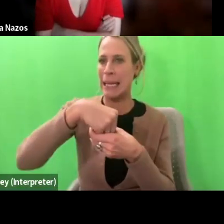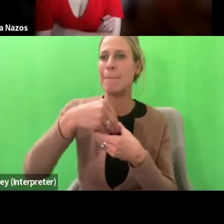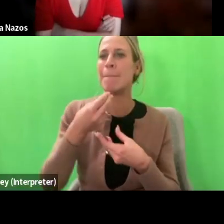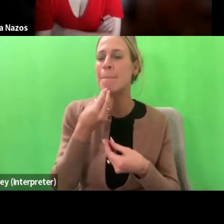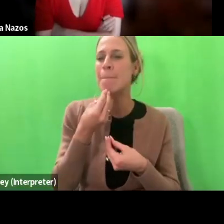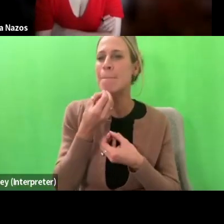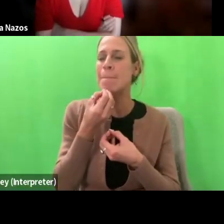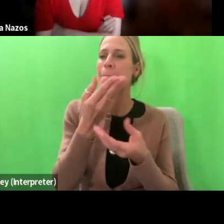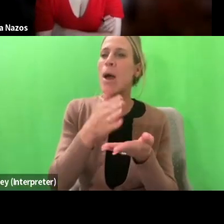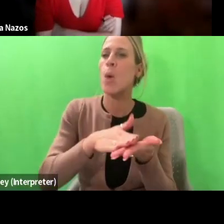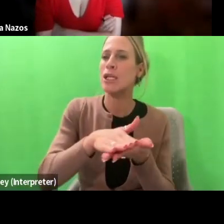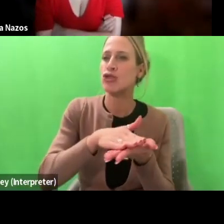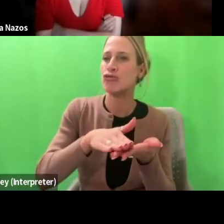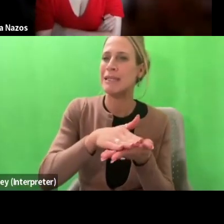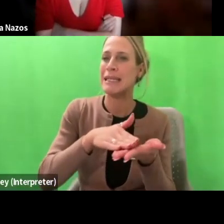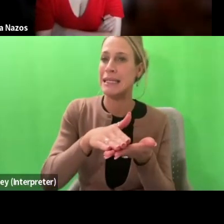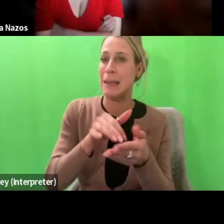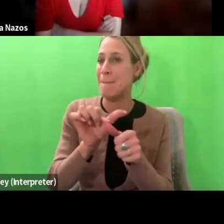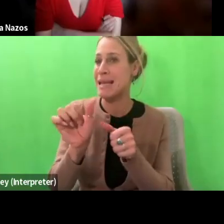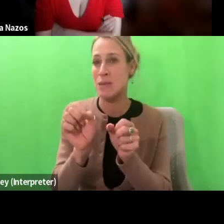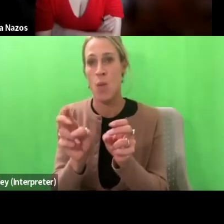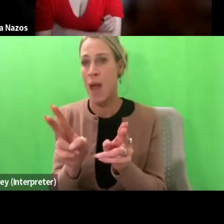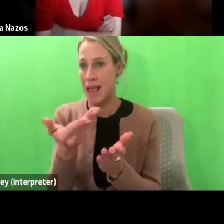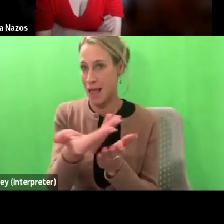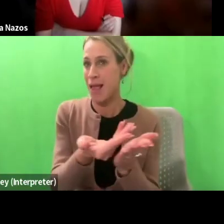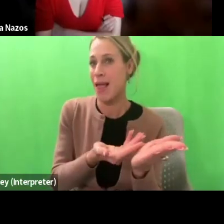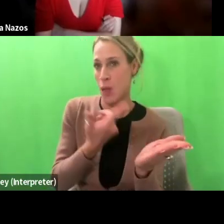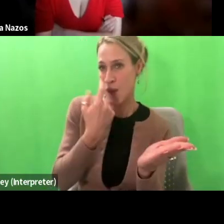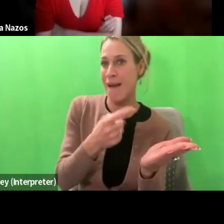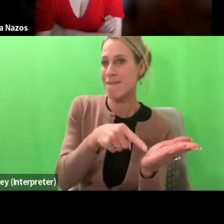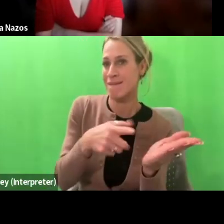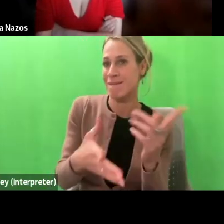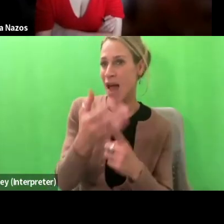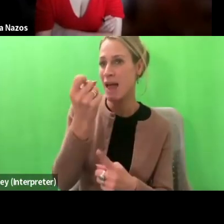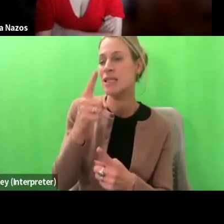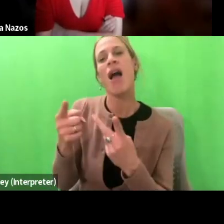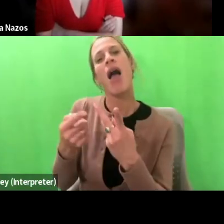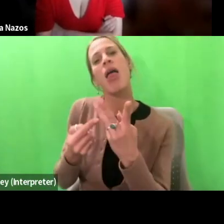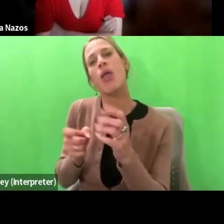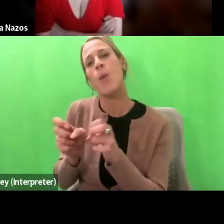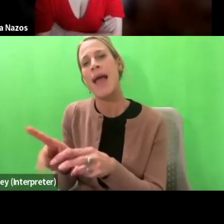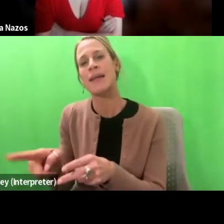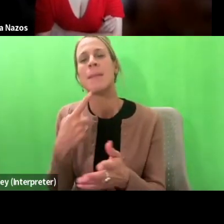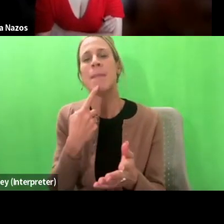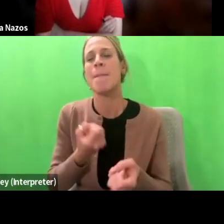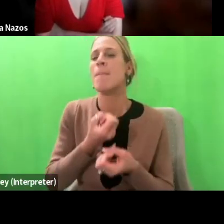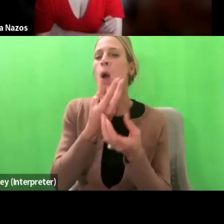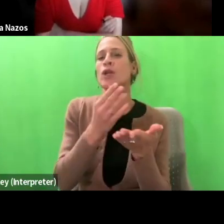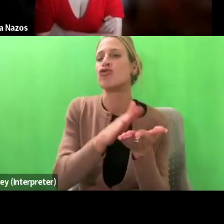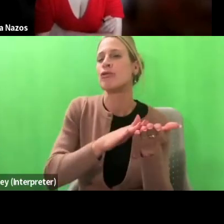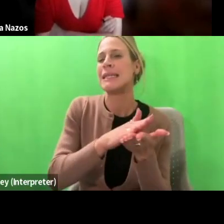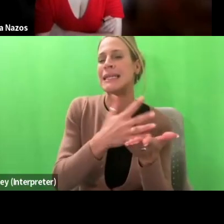is best reflected. Although you can find it in various other, of course,